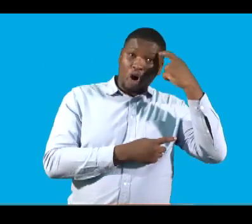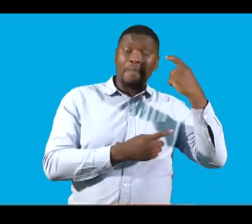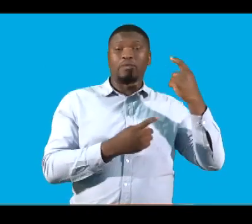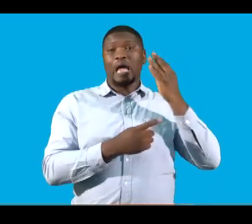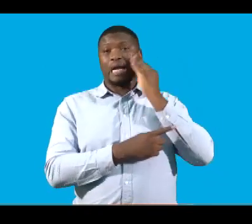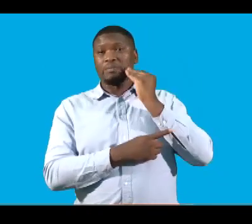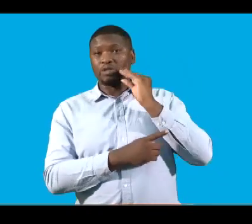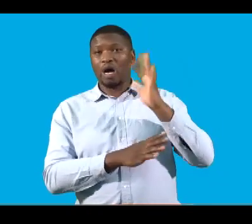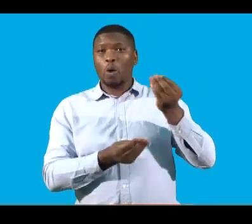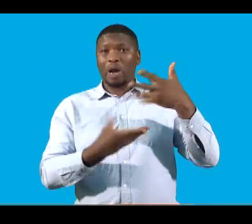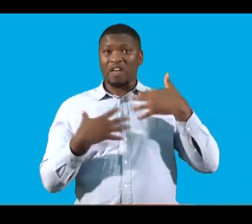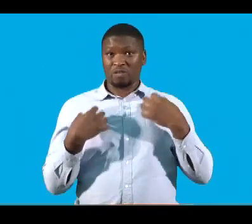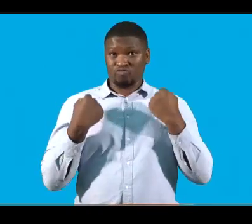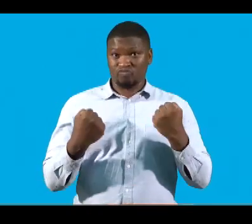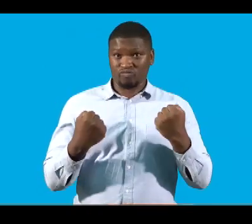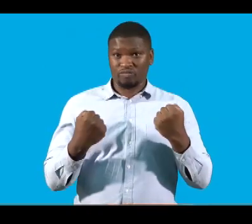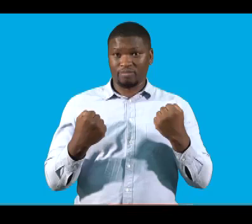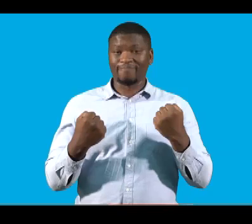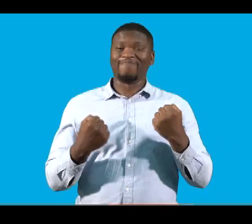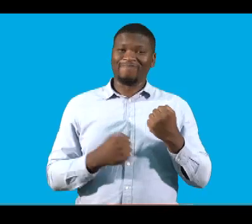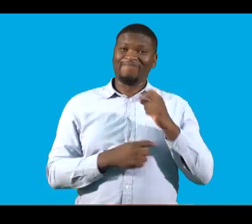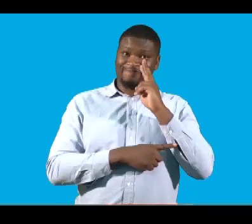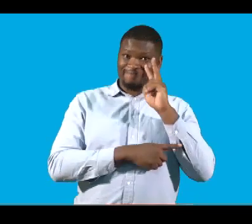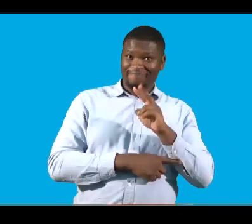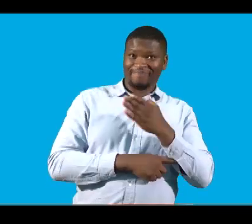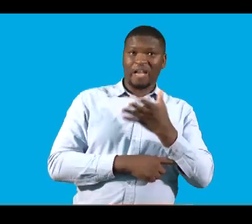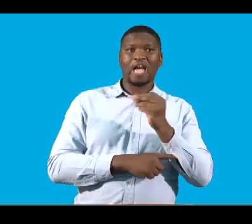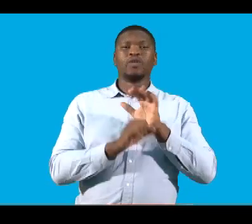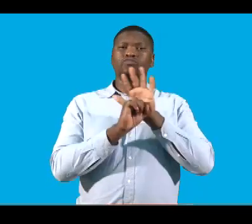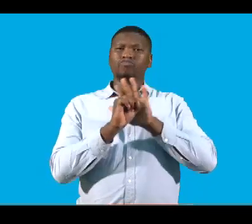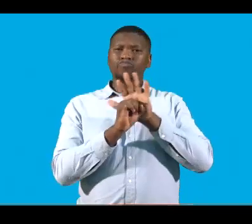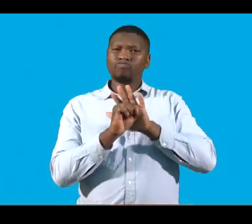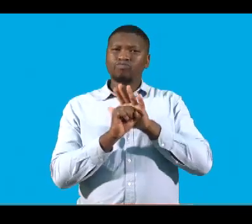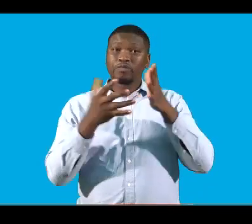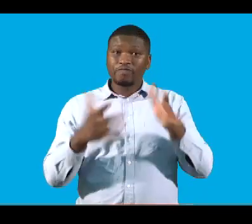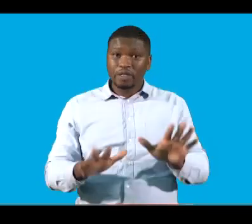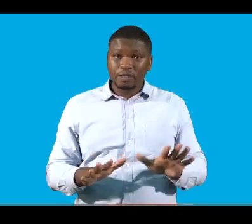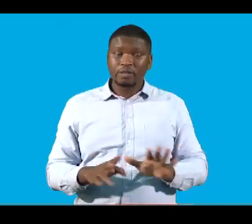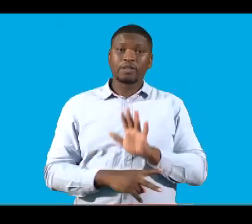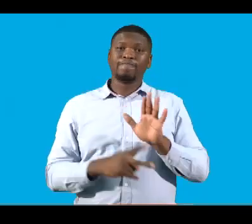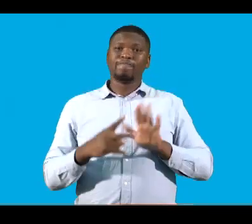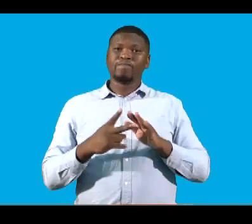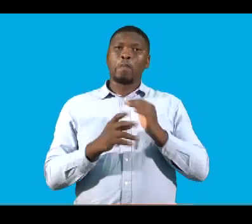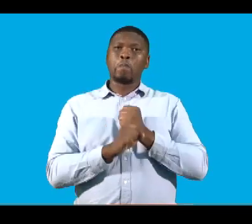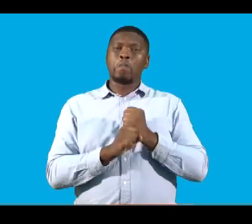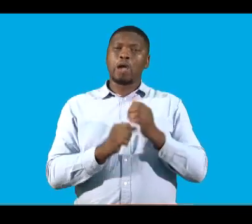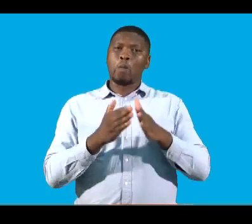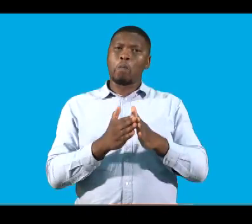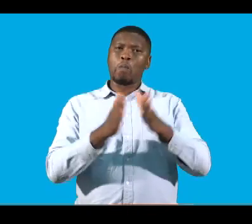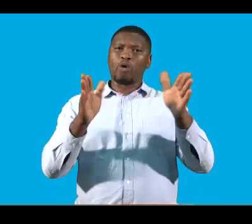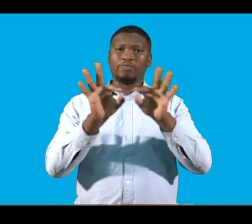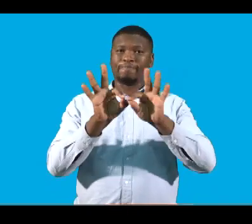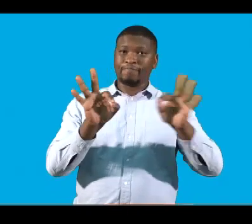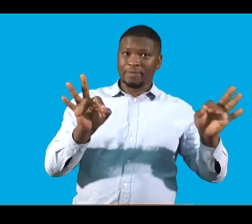traumatic experience, how it strengthens him. So here we have made it known, we've provided some background context. We are making a